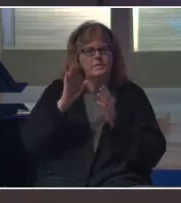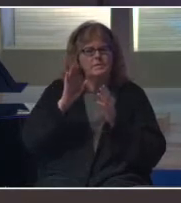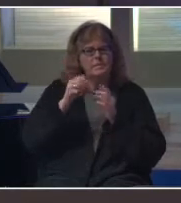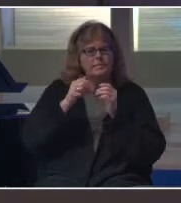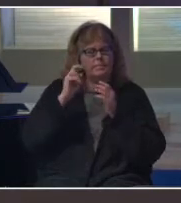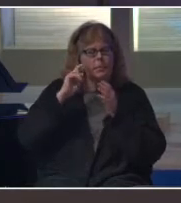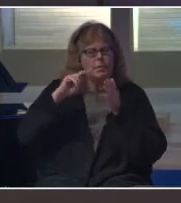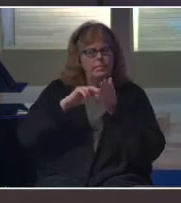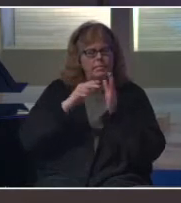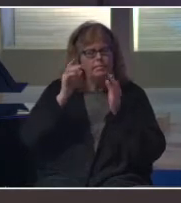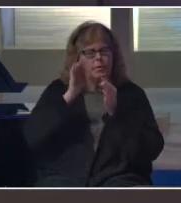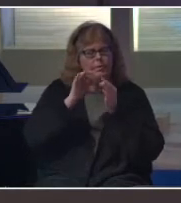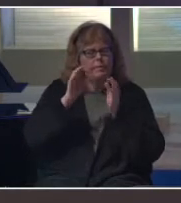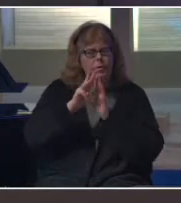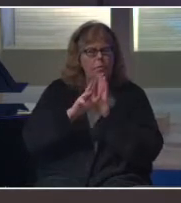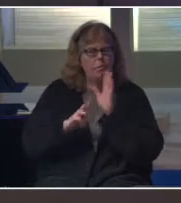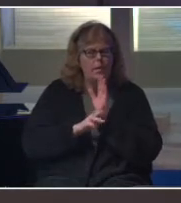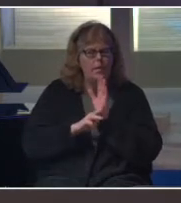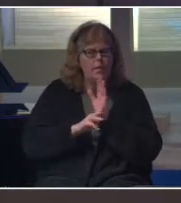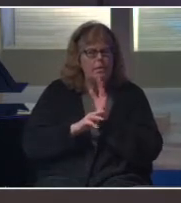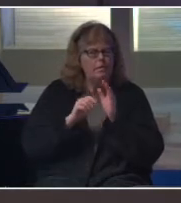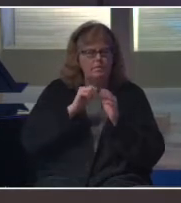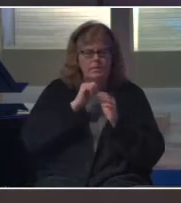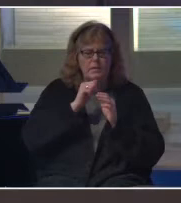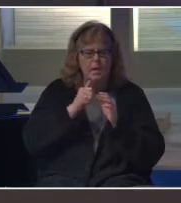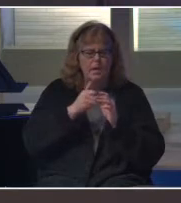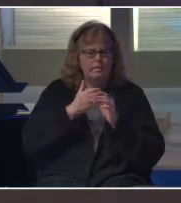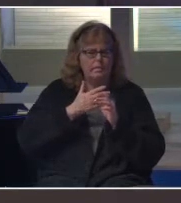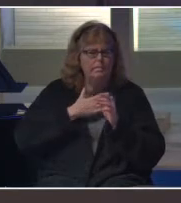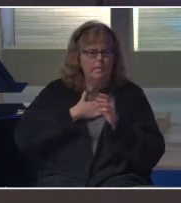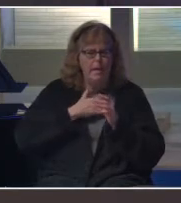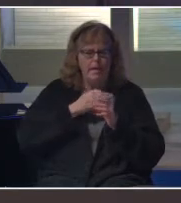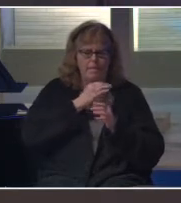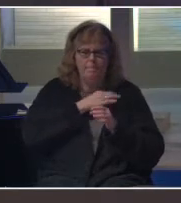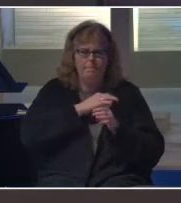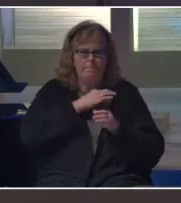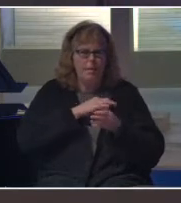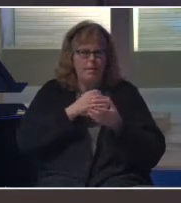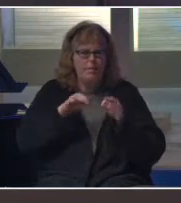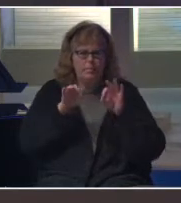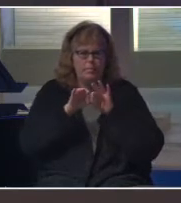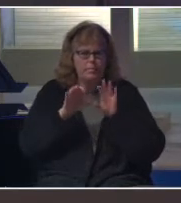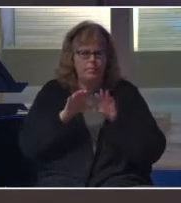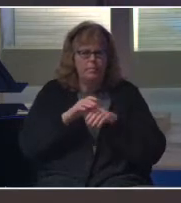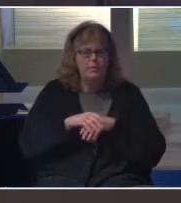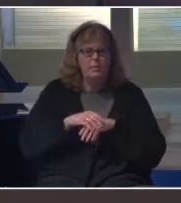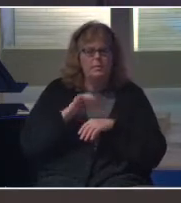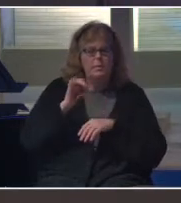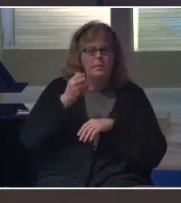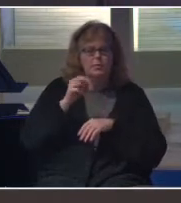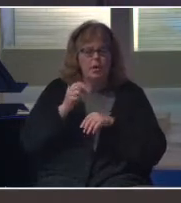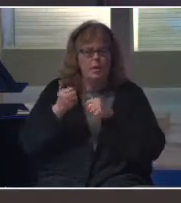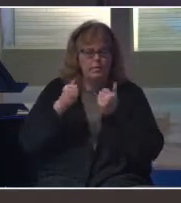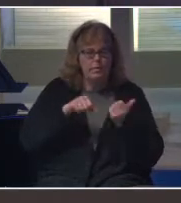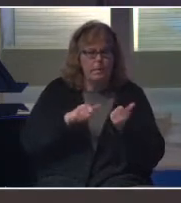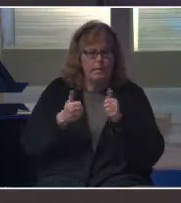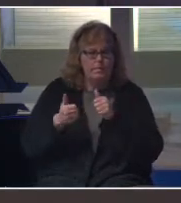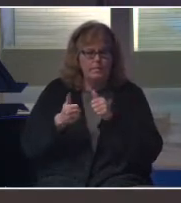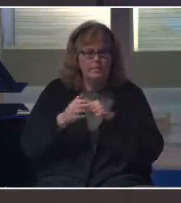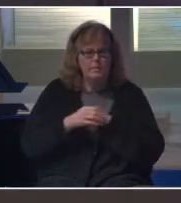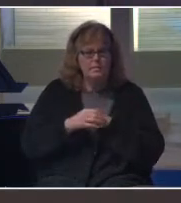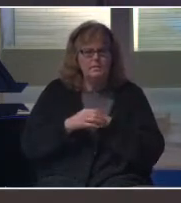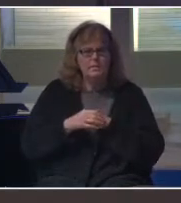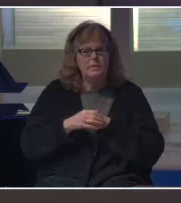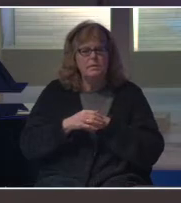are according to his perfect will and not based on my merit. As John the Immerser, you know him perhaps as John